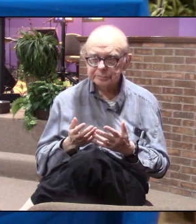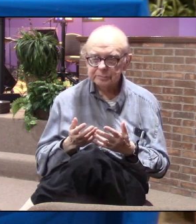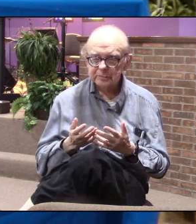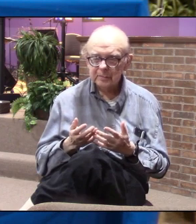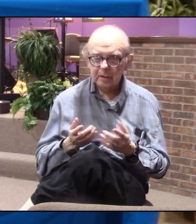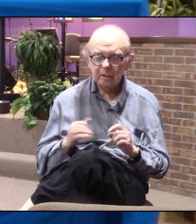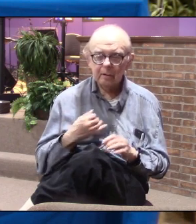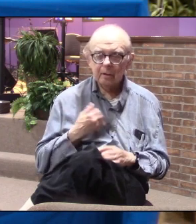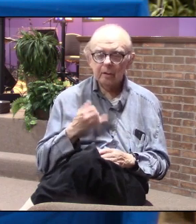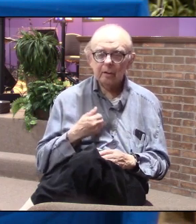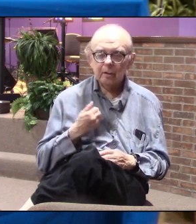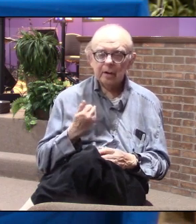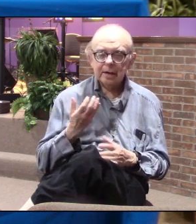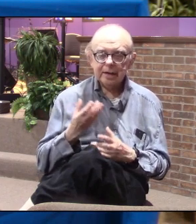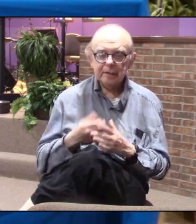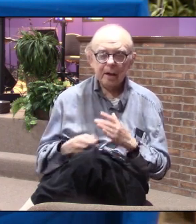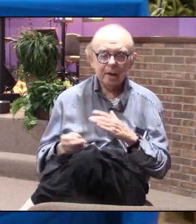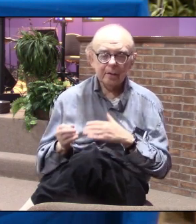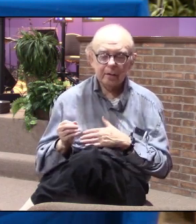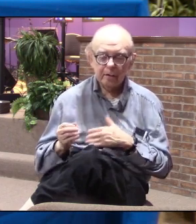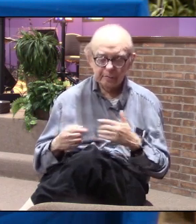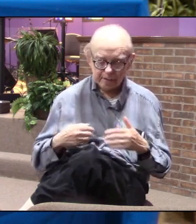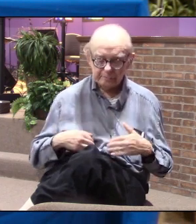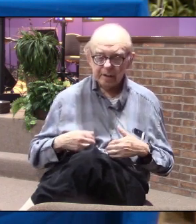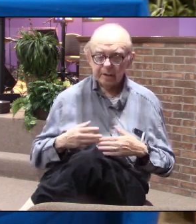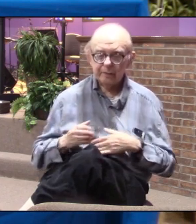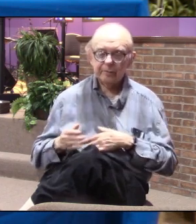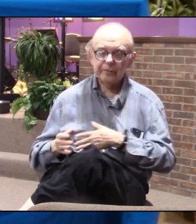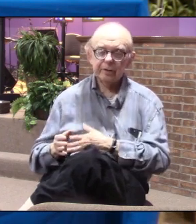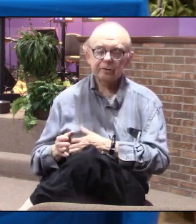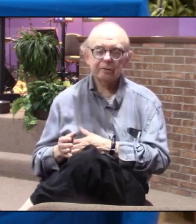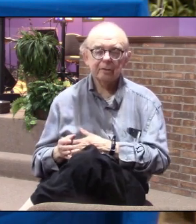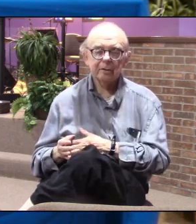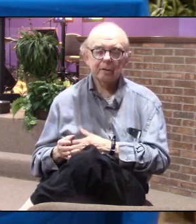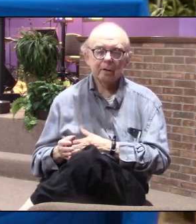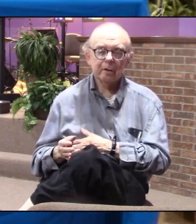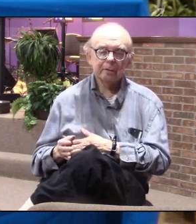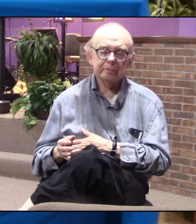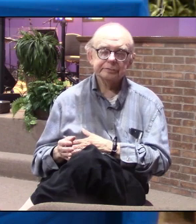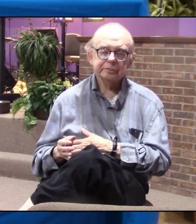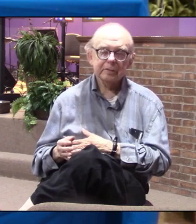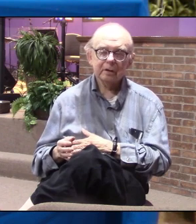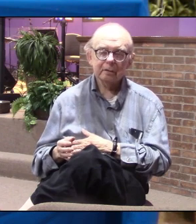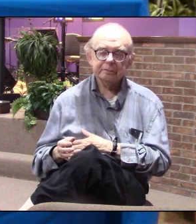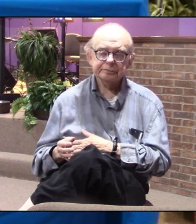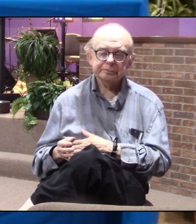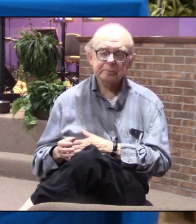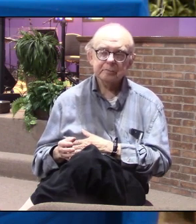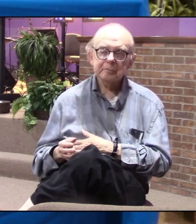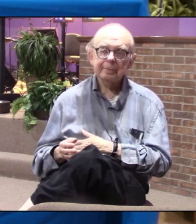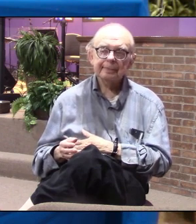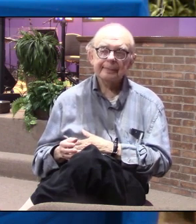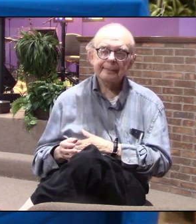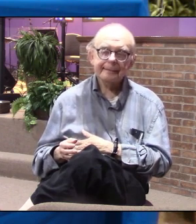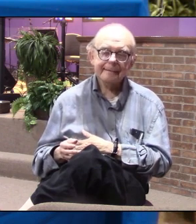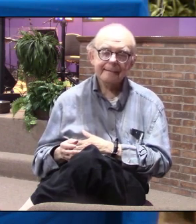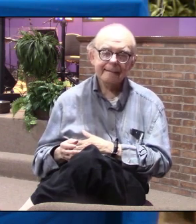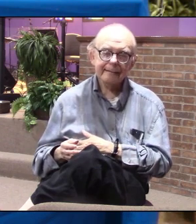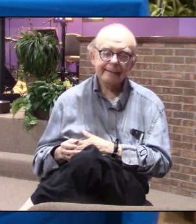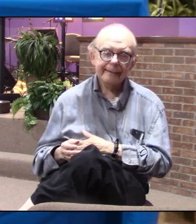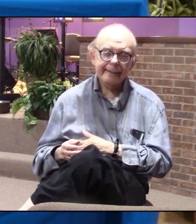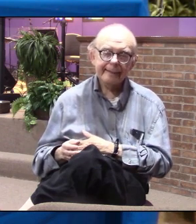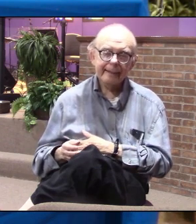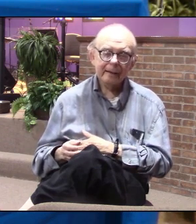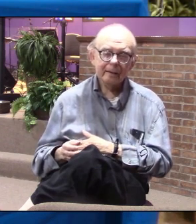When Jonah came out of the belly of that whale, or of that fish, gotta quit saying